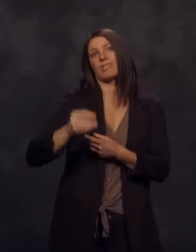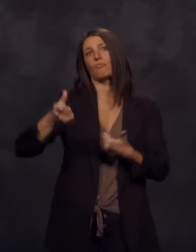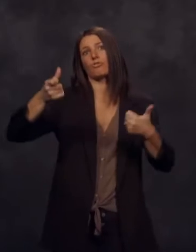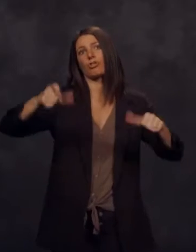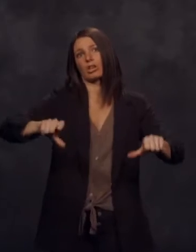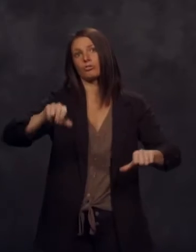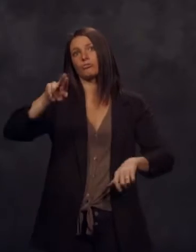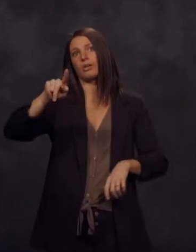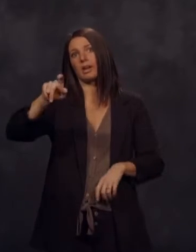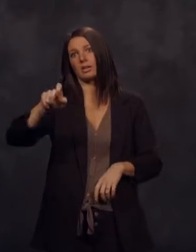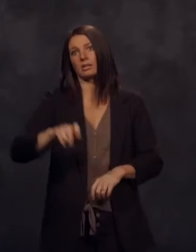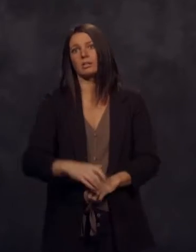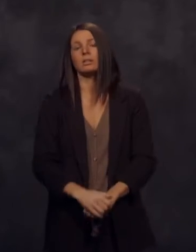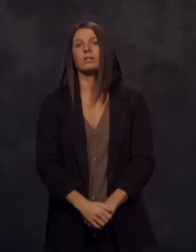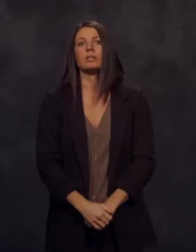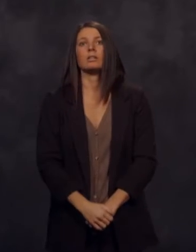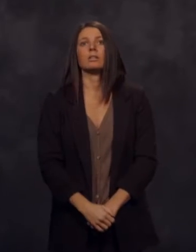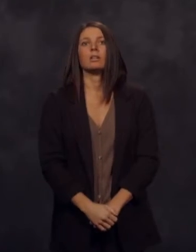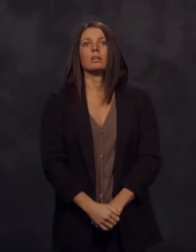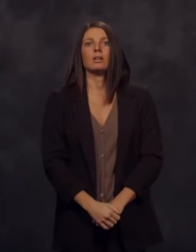rate.